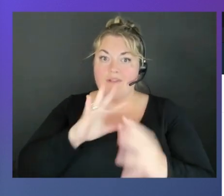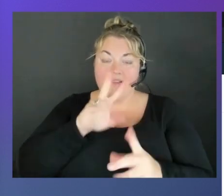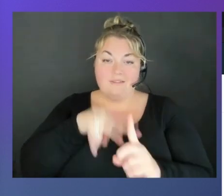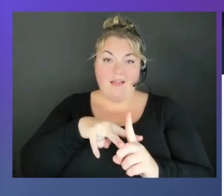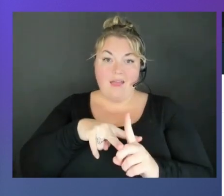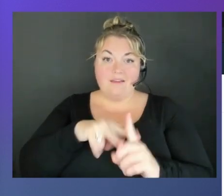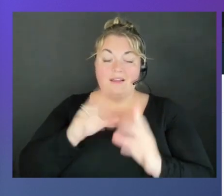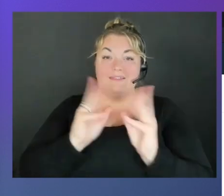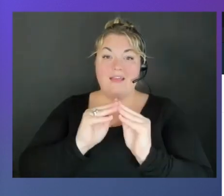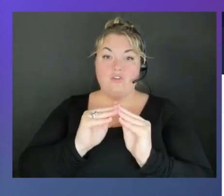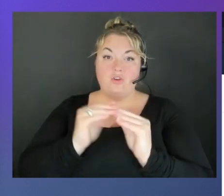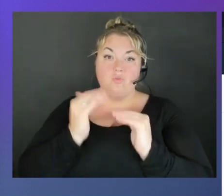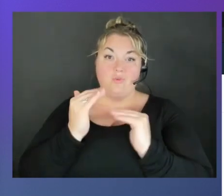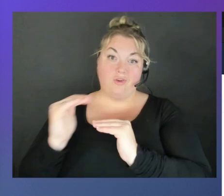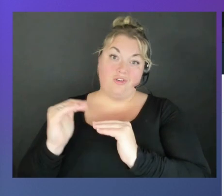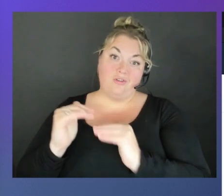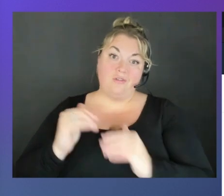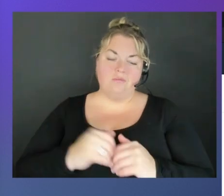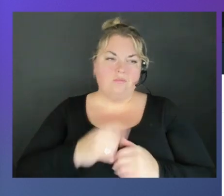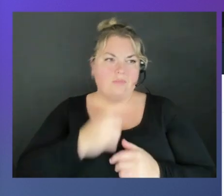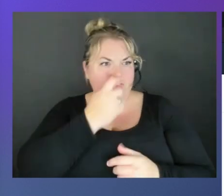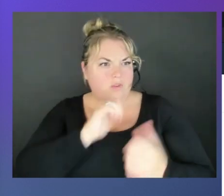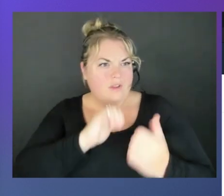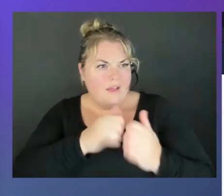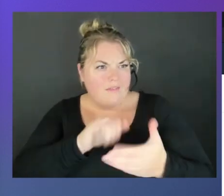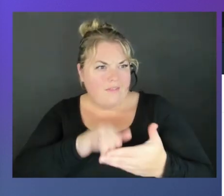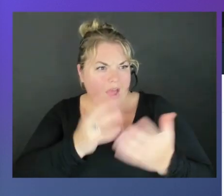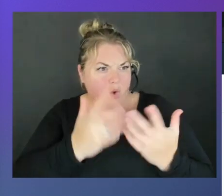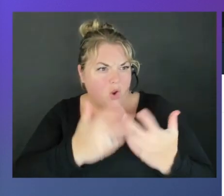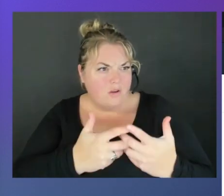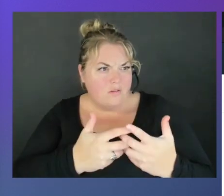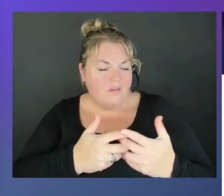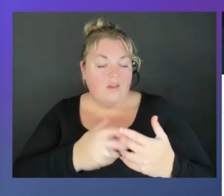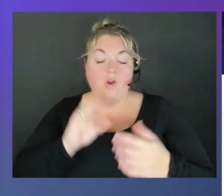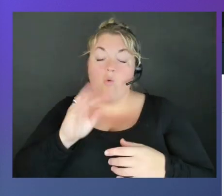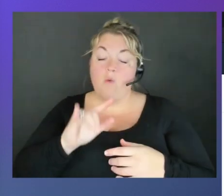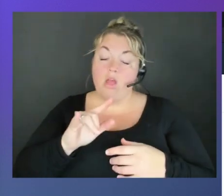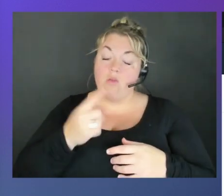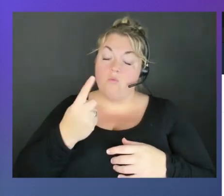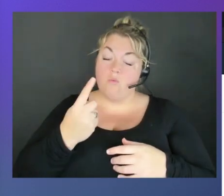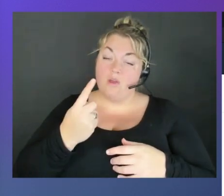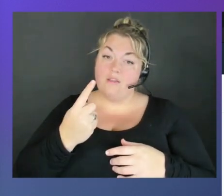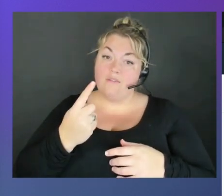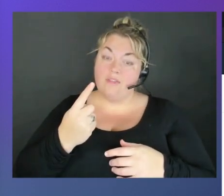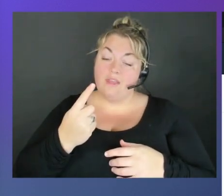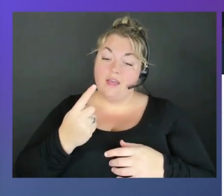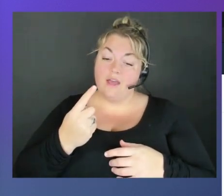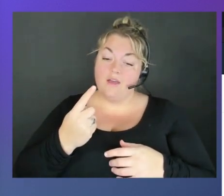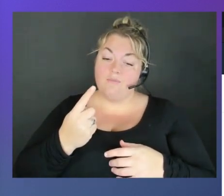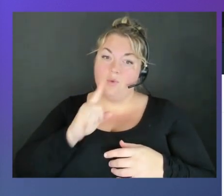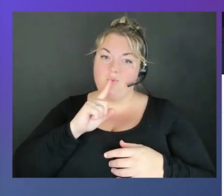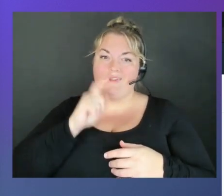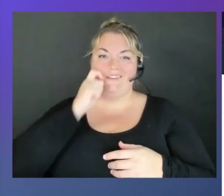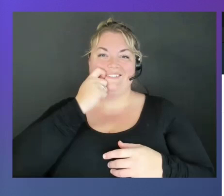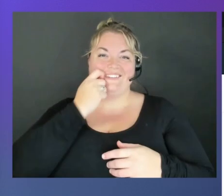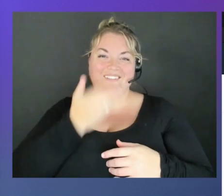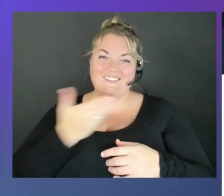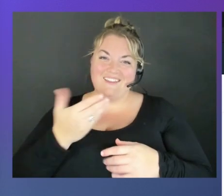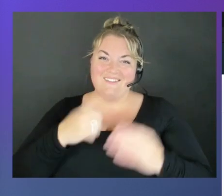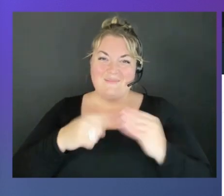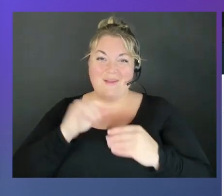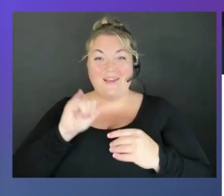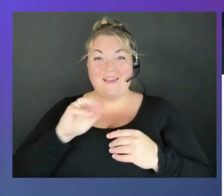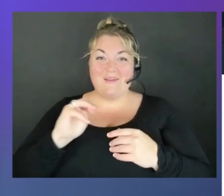restrictions. Interesting. How does that work? So one of the really neat things about IAM